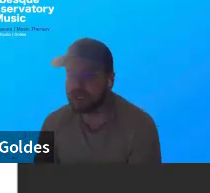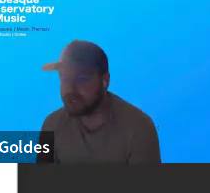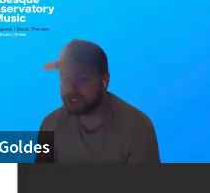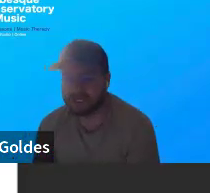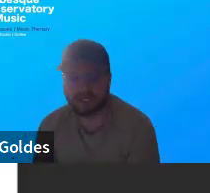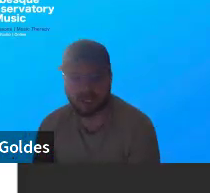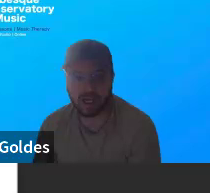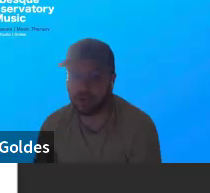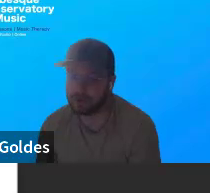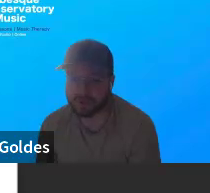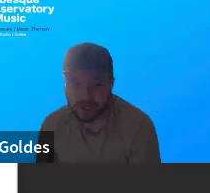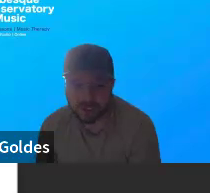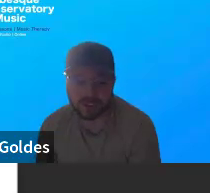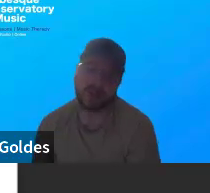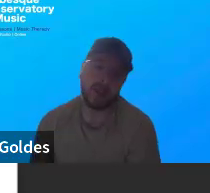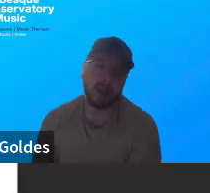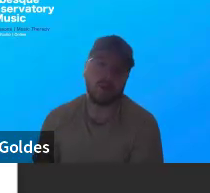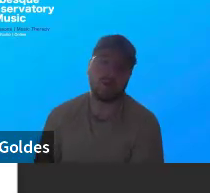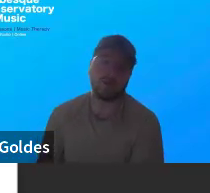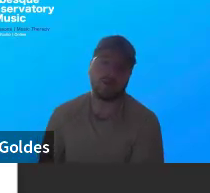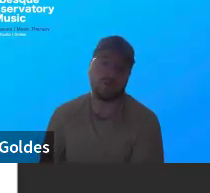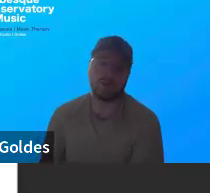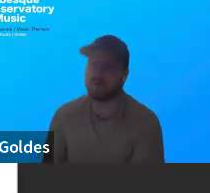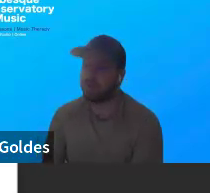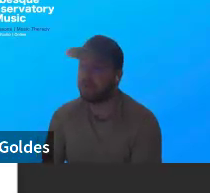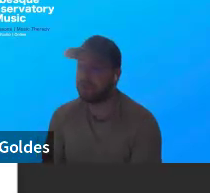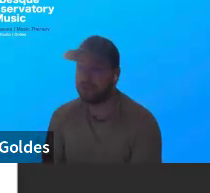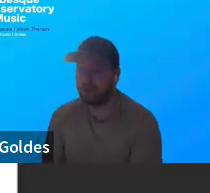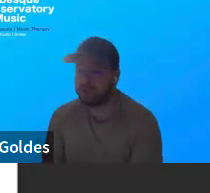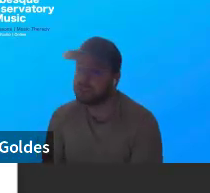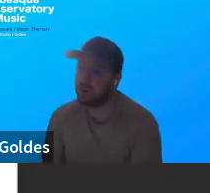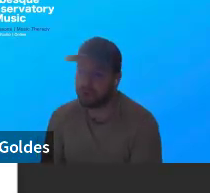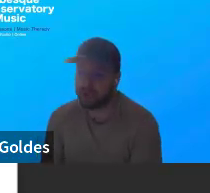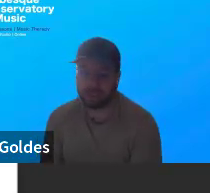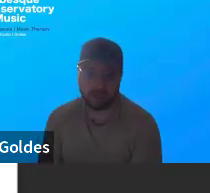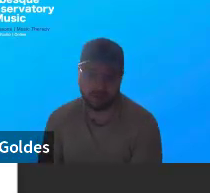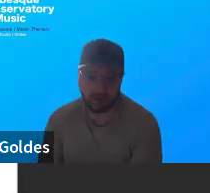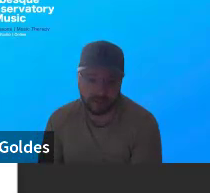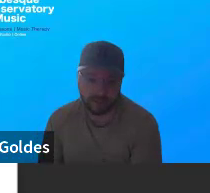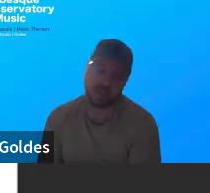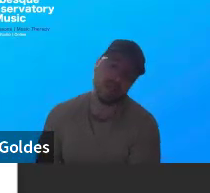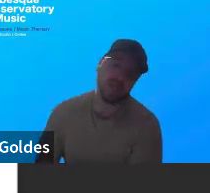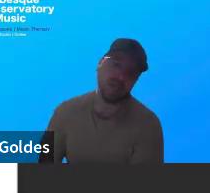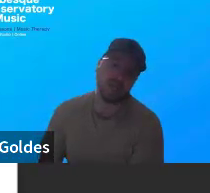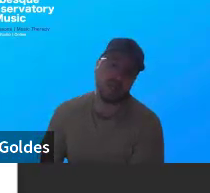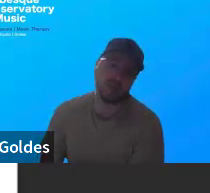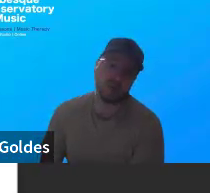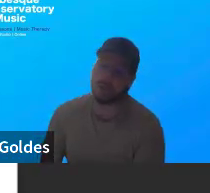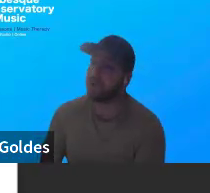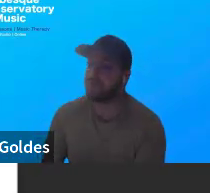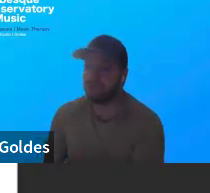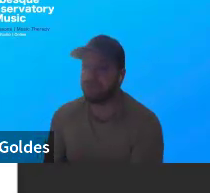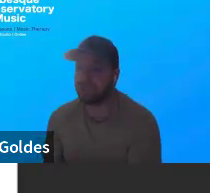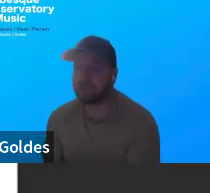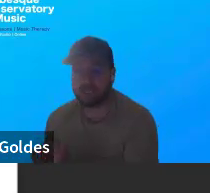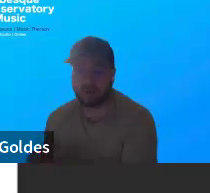able to take classes with no restrictions. We also service both kids, adults, all ages and all levels.